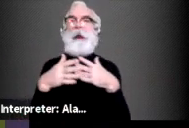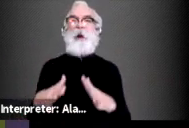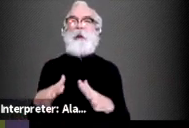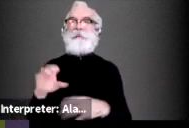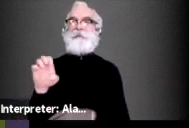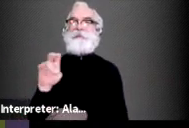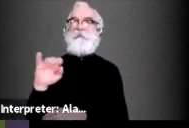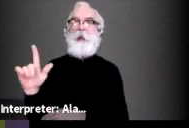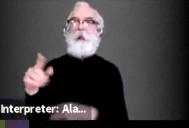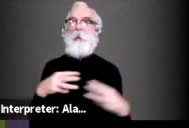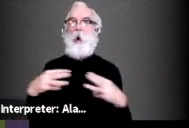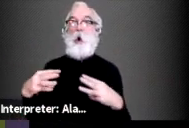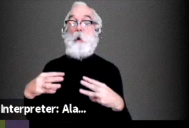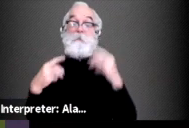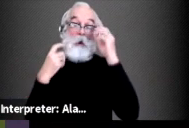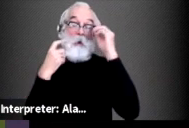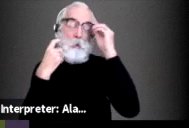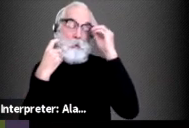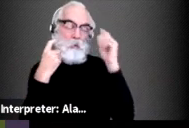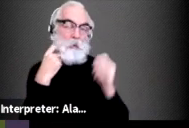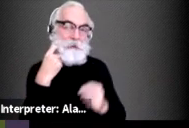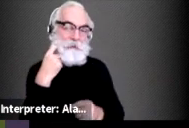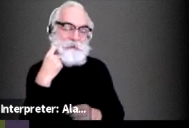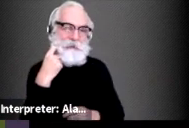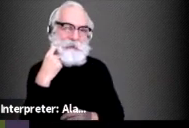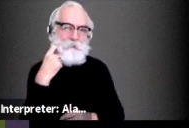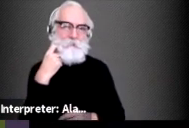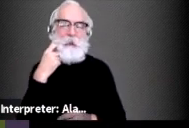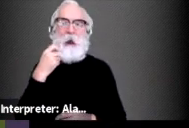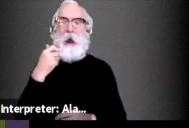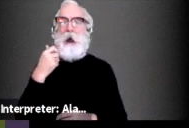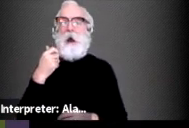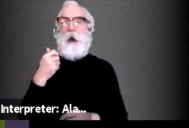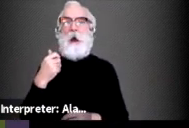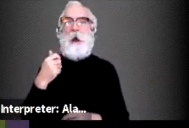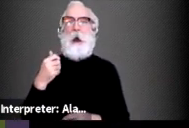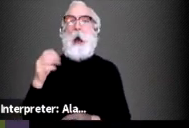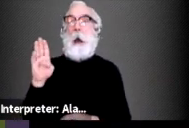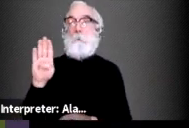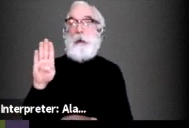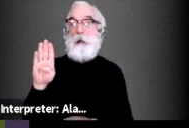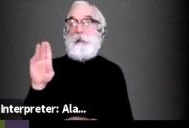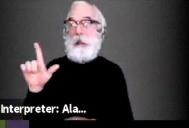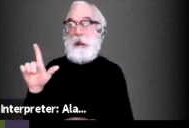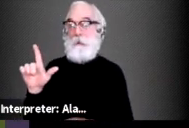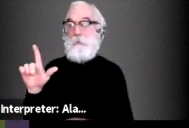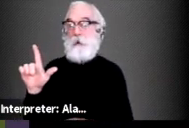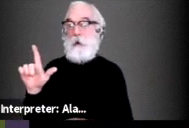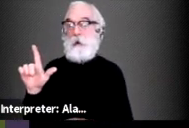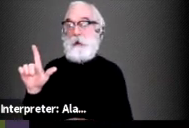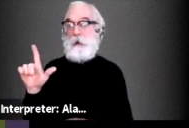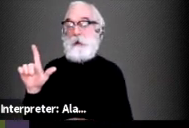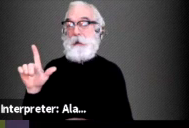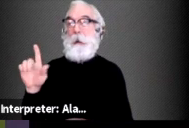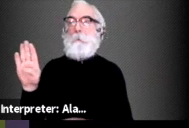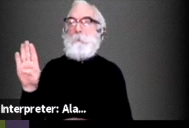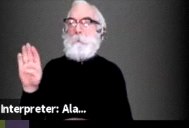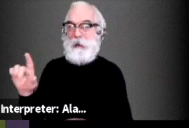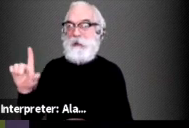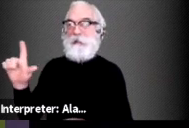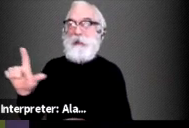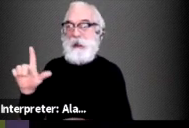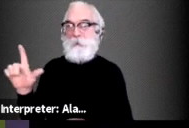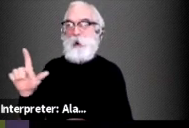one enterprising undergraduate student who happened to be both a Bell Library student staff member and president of the history